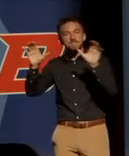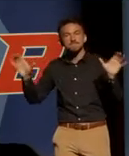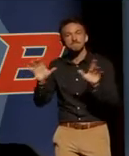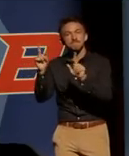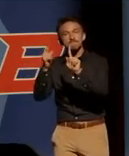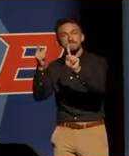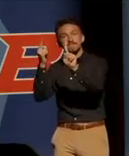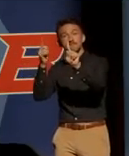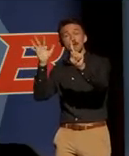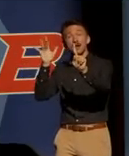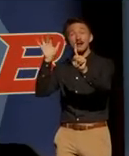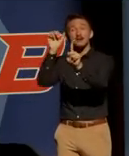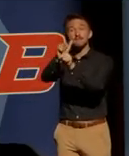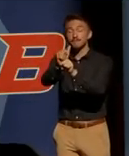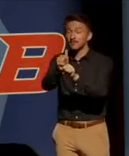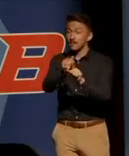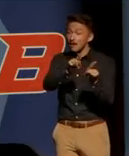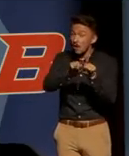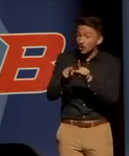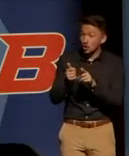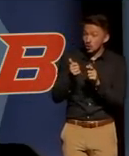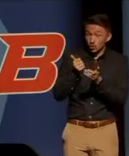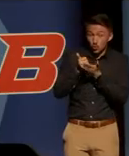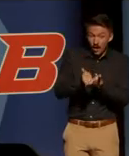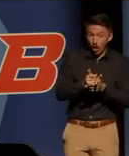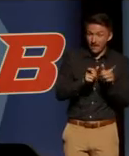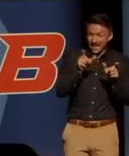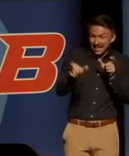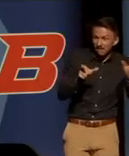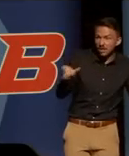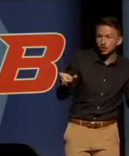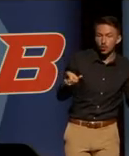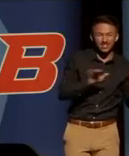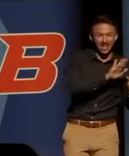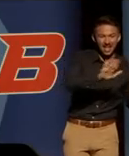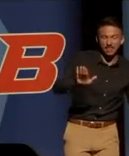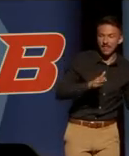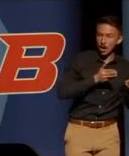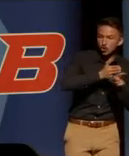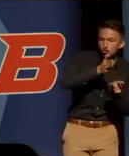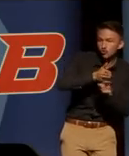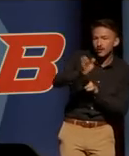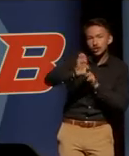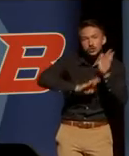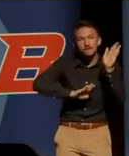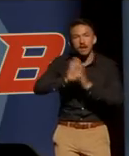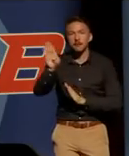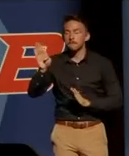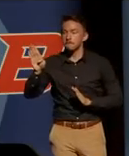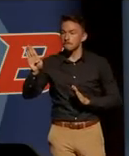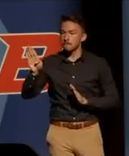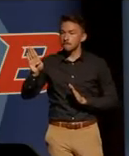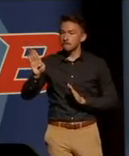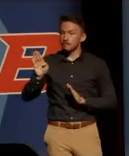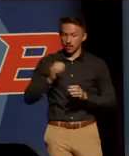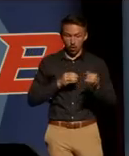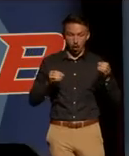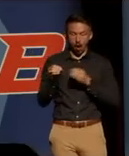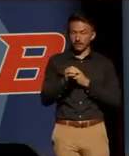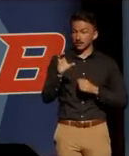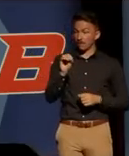individual people grow in their careers, critical work. Our Office of Information